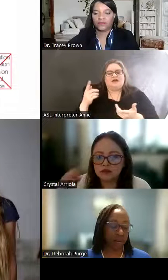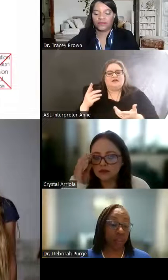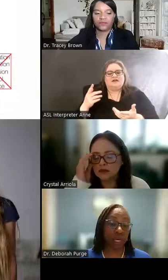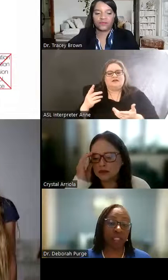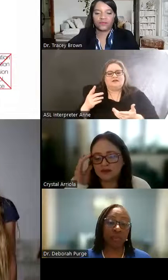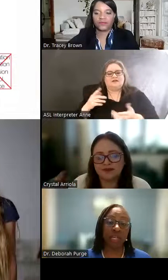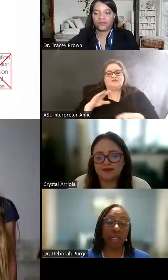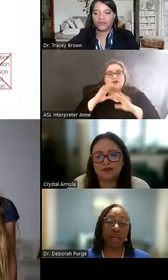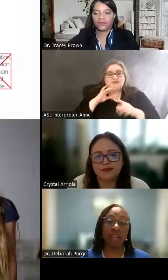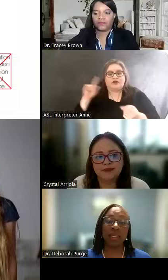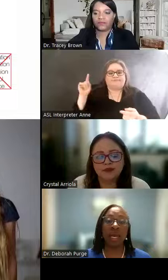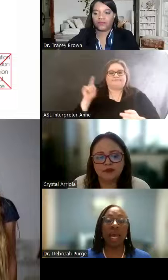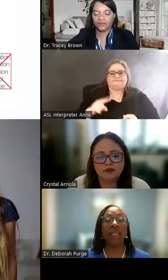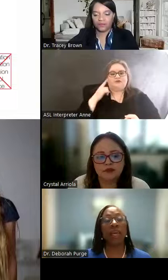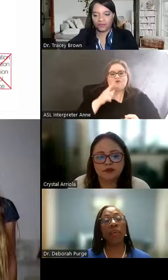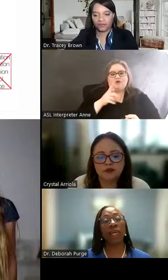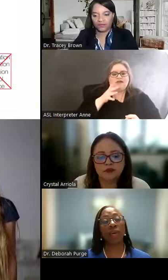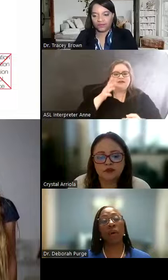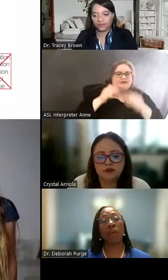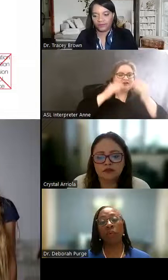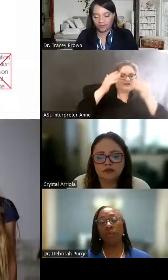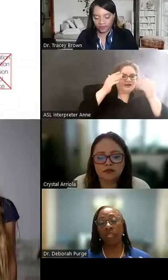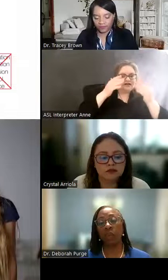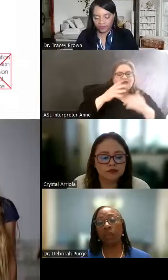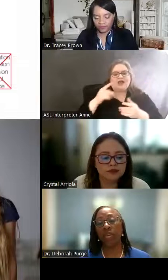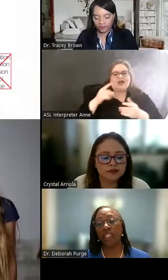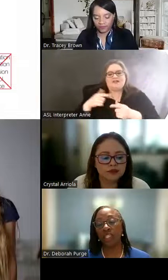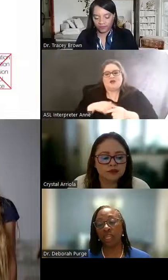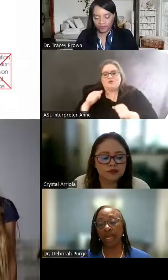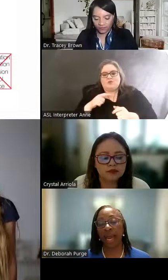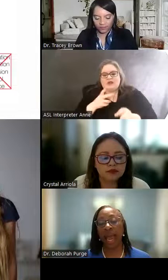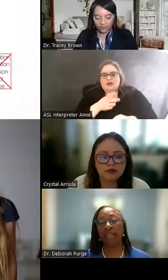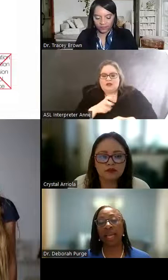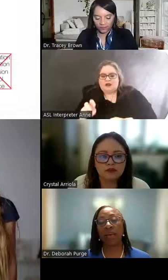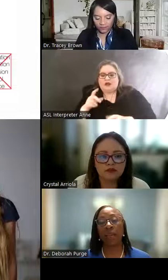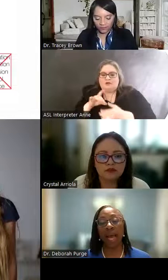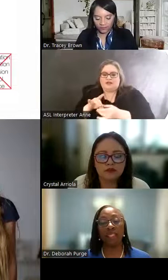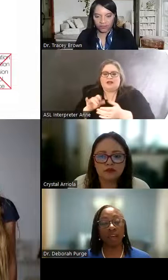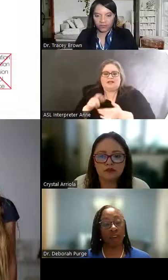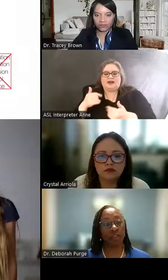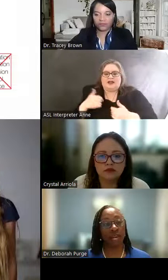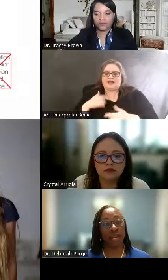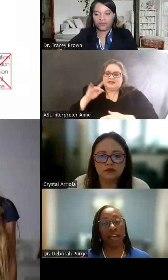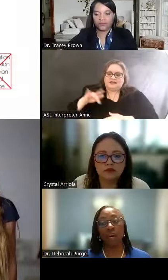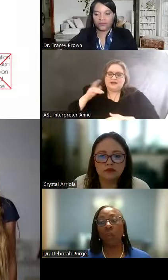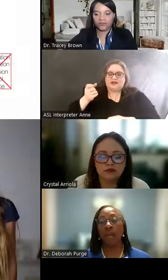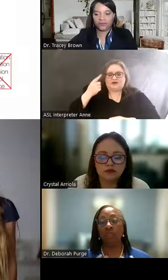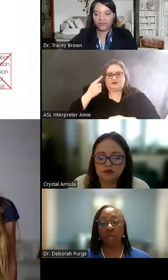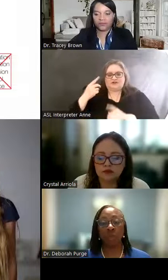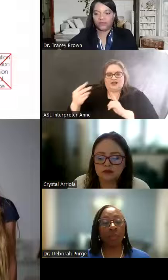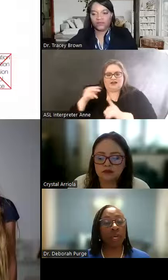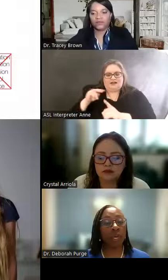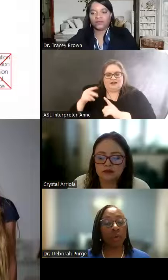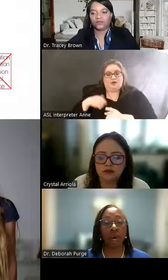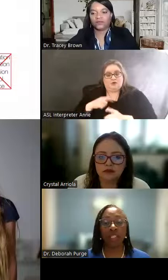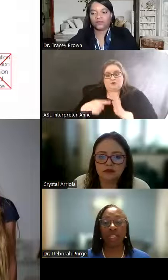in frustration for the adult. And then we can move into a relationship that has a compassionate understanding. We have showed